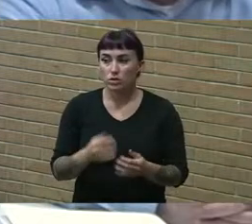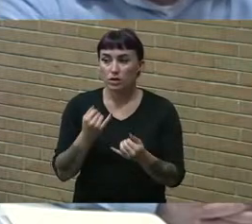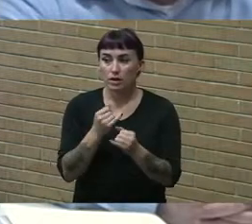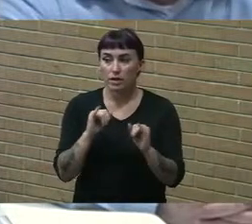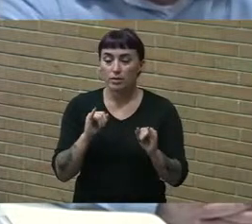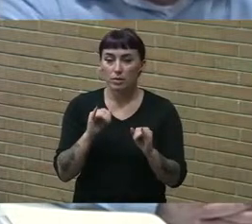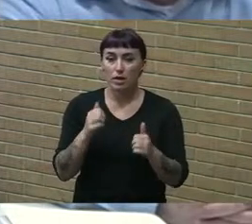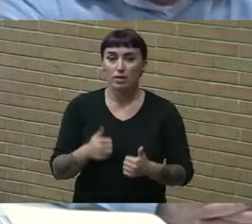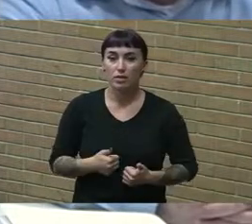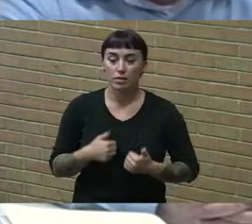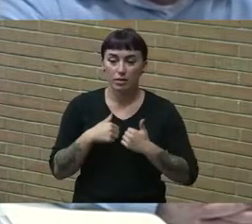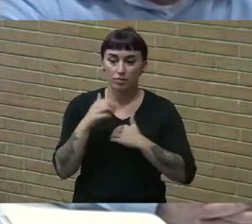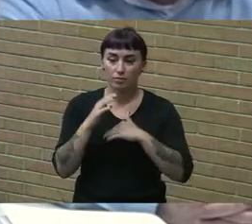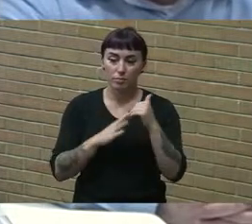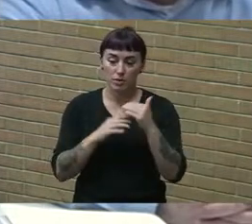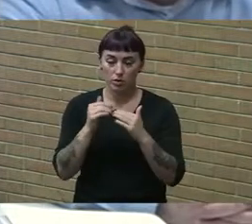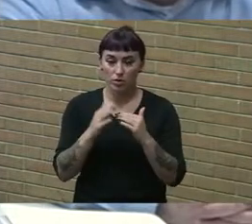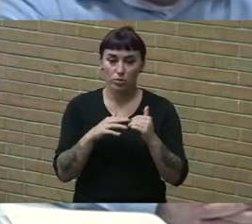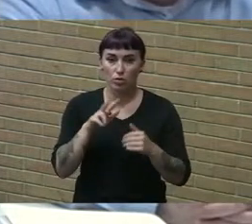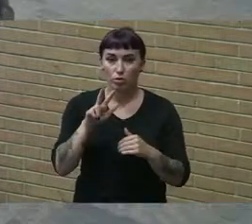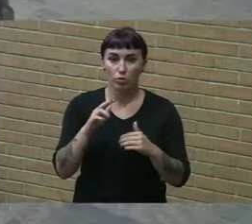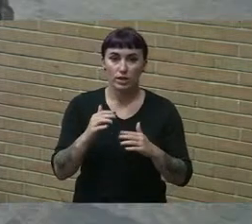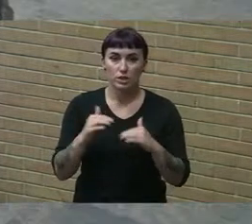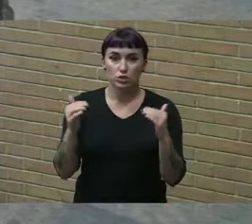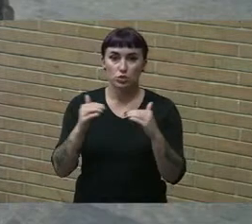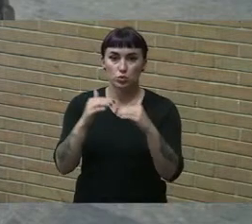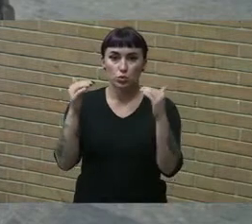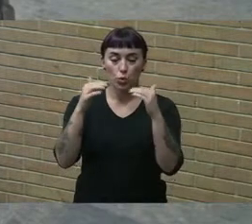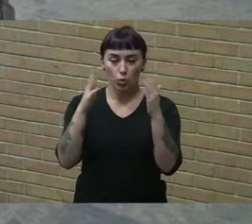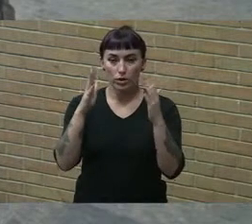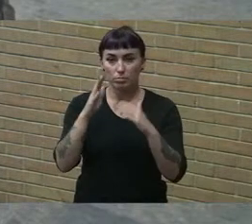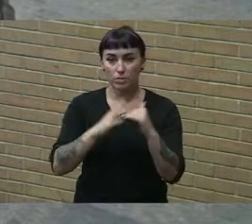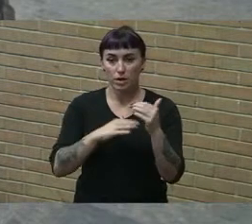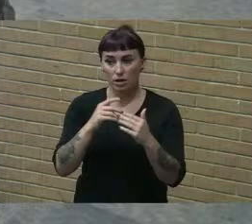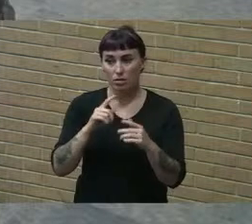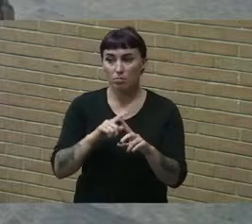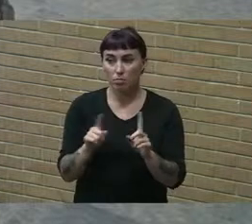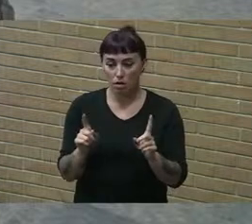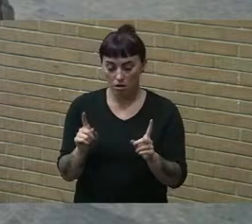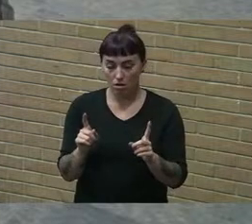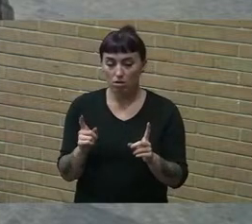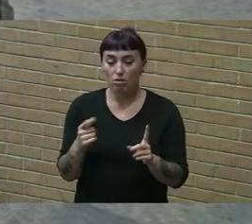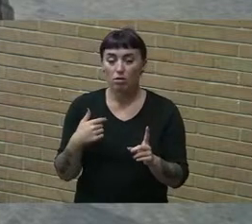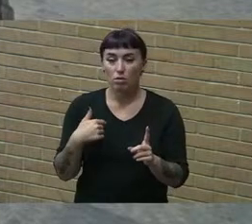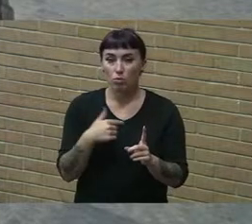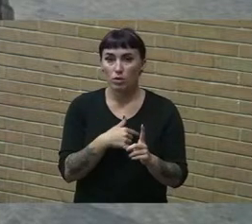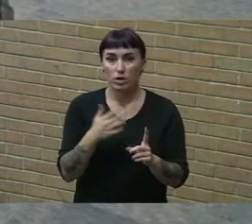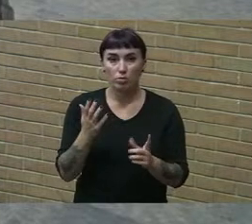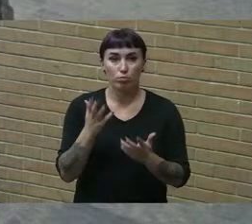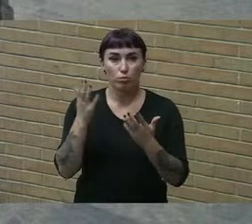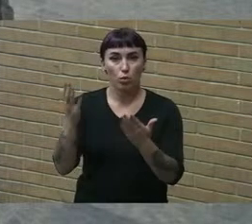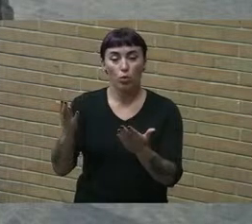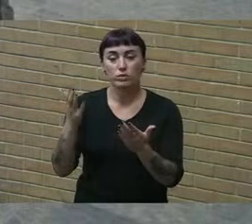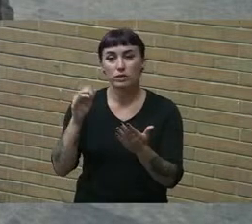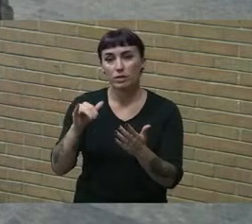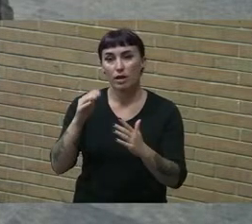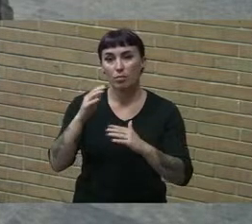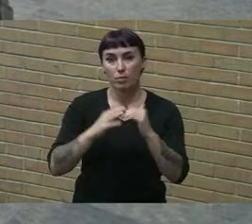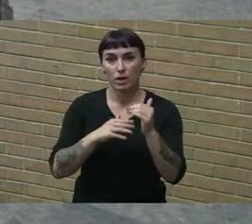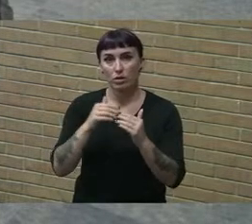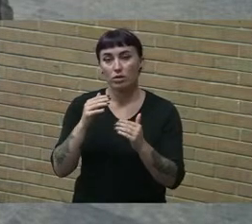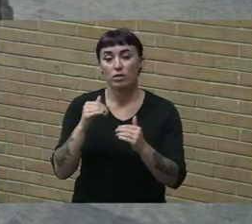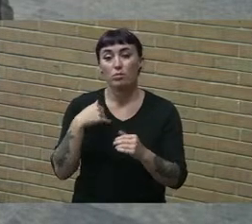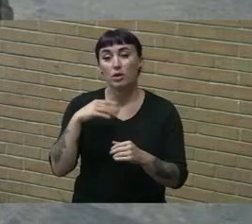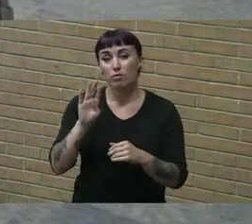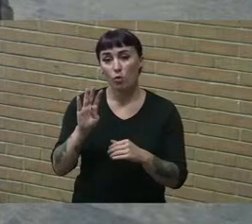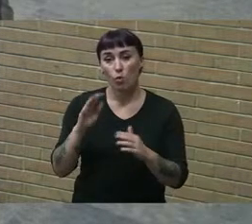living building was slated to be a 3-story building, but we are proposing that that building be